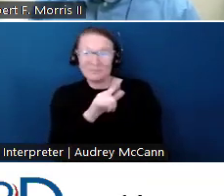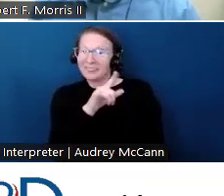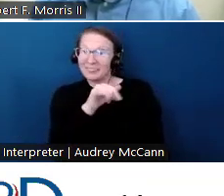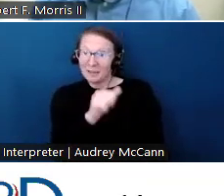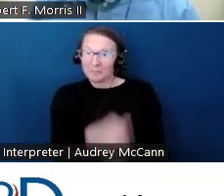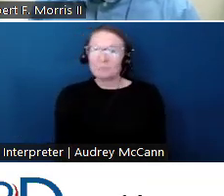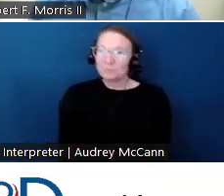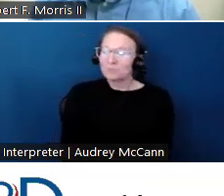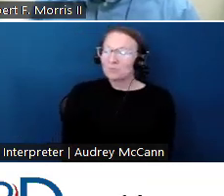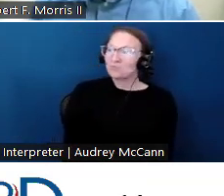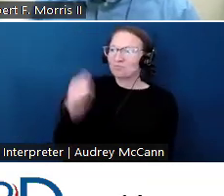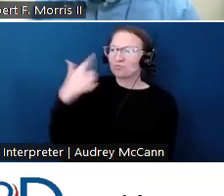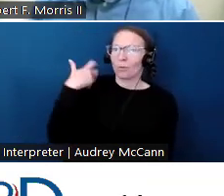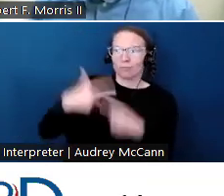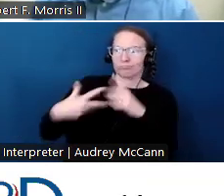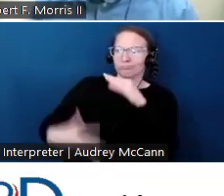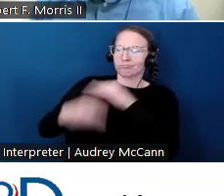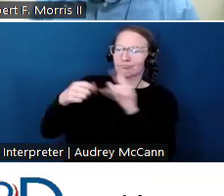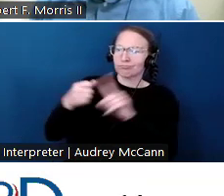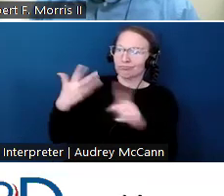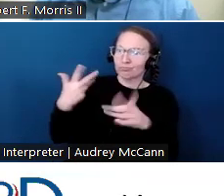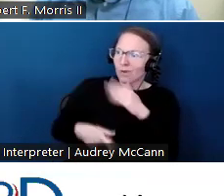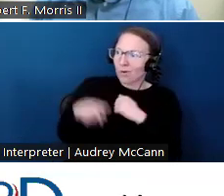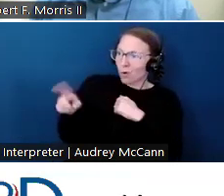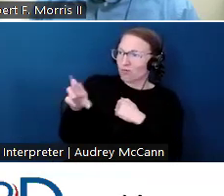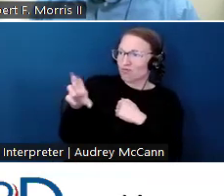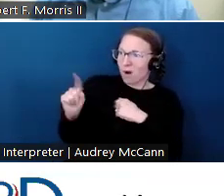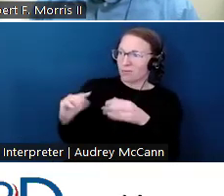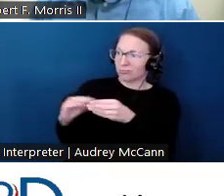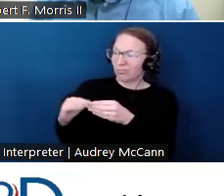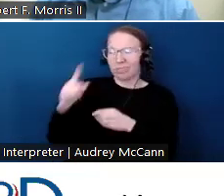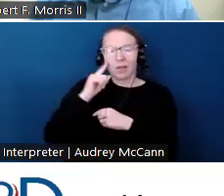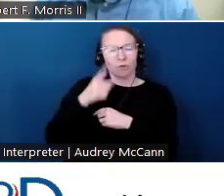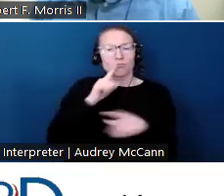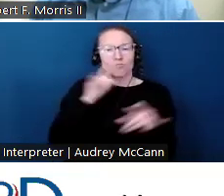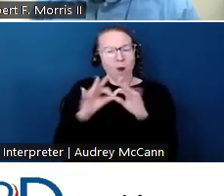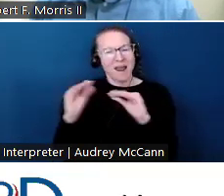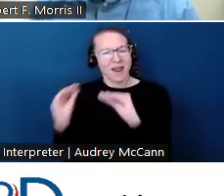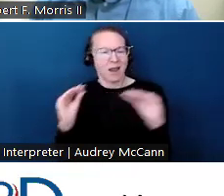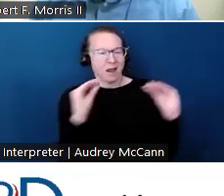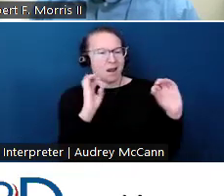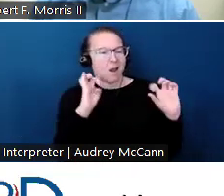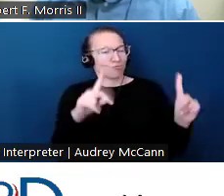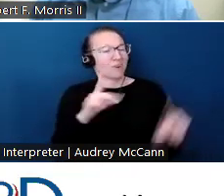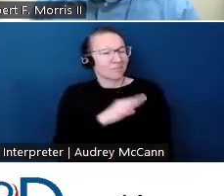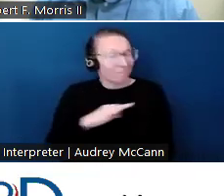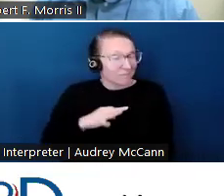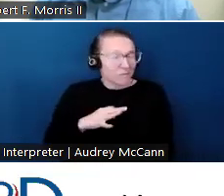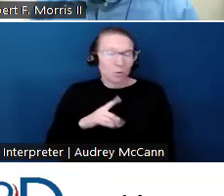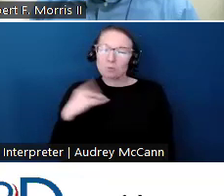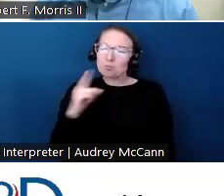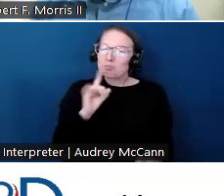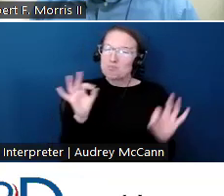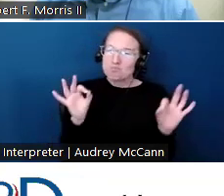Yeah, I would like to second what Robert was saying about, just educating staff. I do think that that's really important, because even